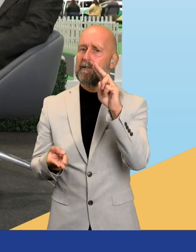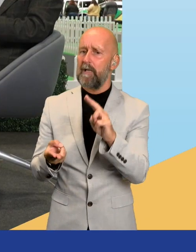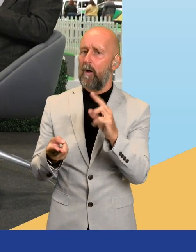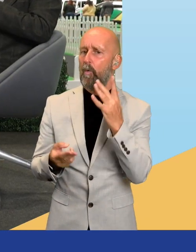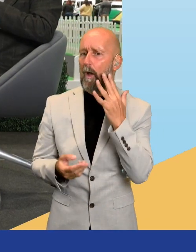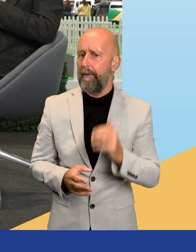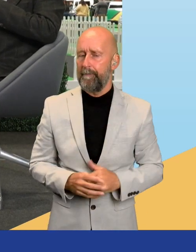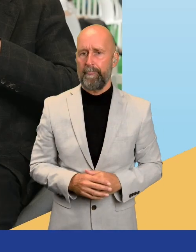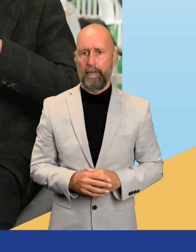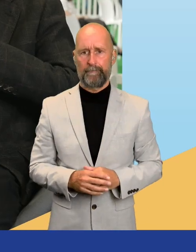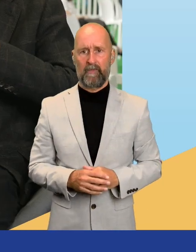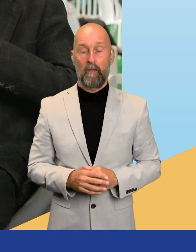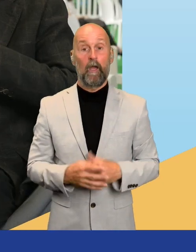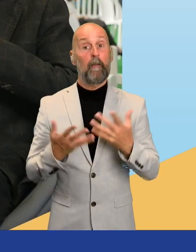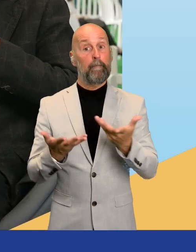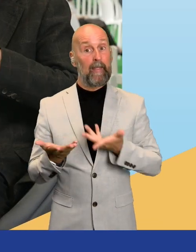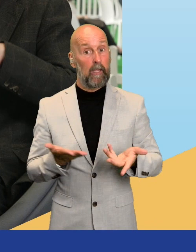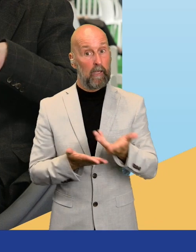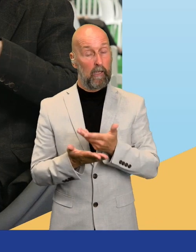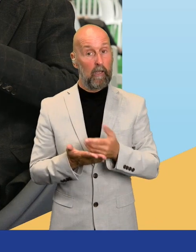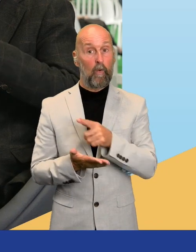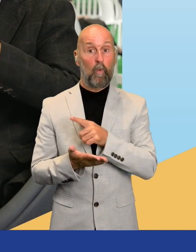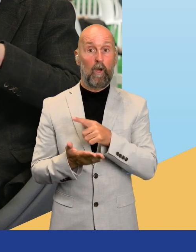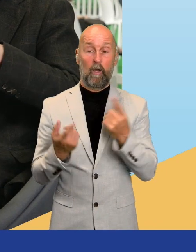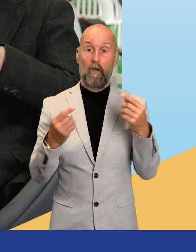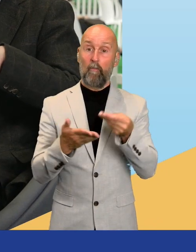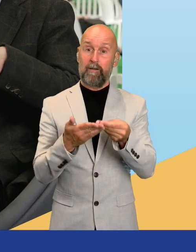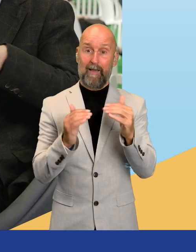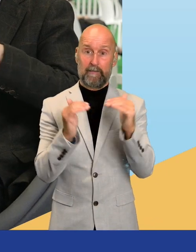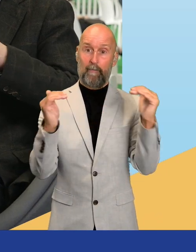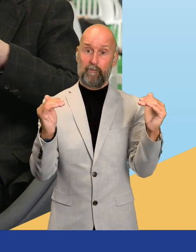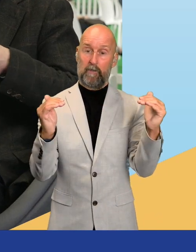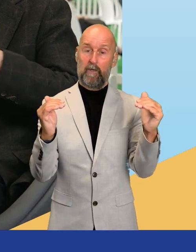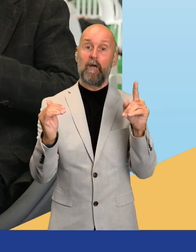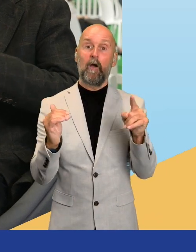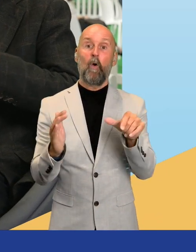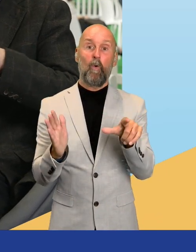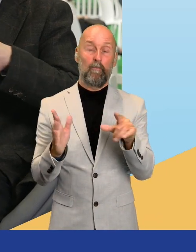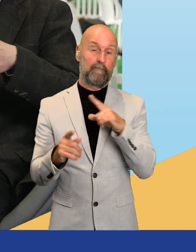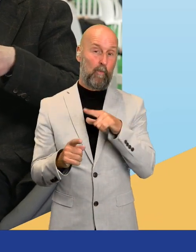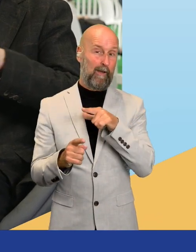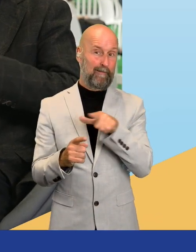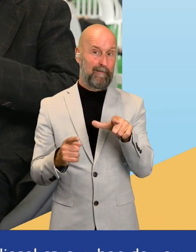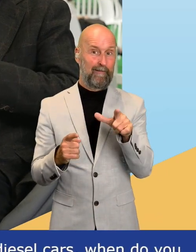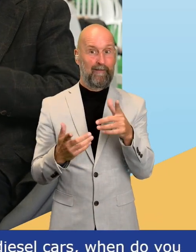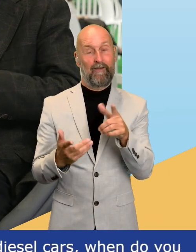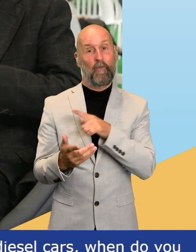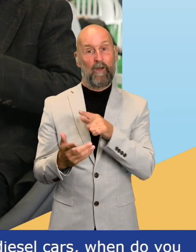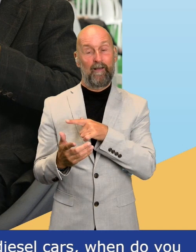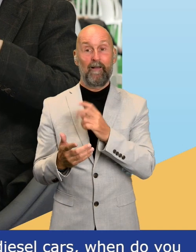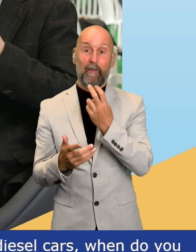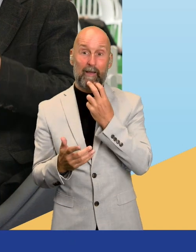So the cost I've heard, so they were talking about parity on price. So it basically comes down to the powertrain. Powertrain is more